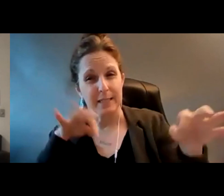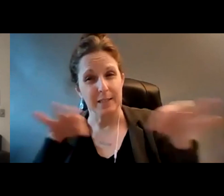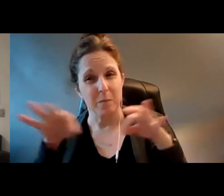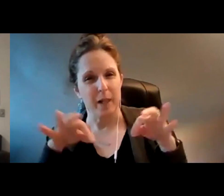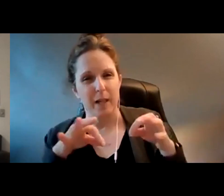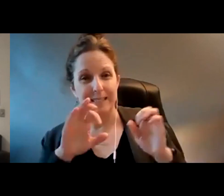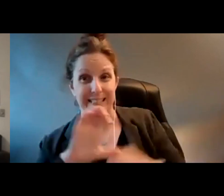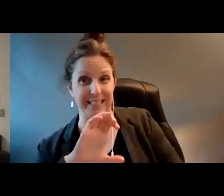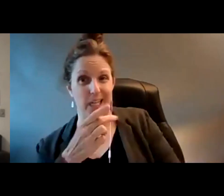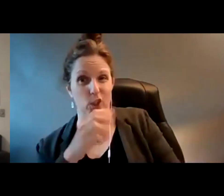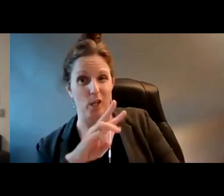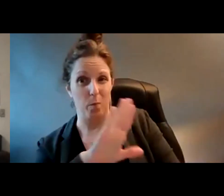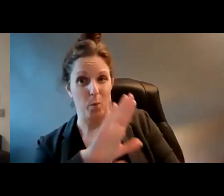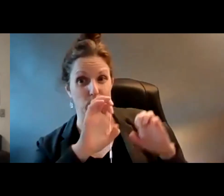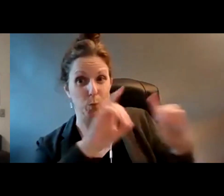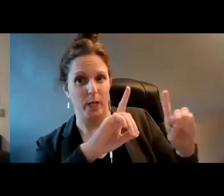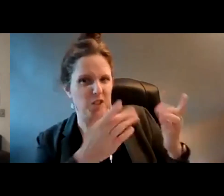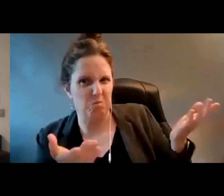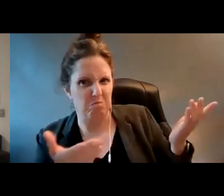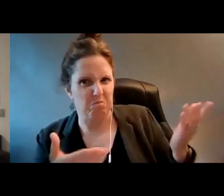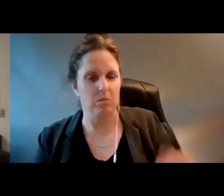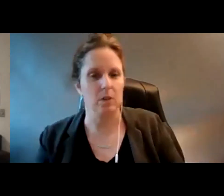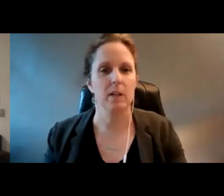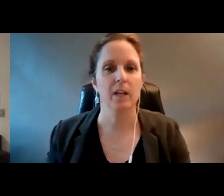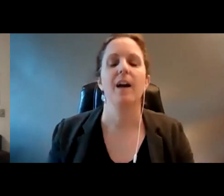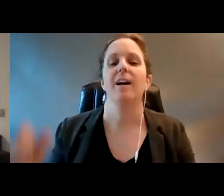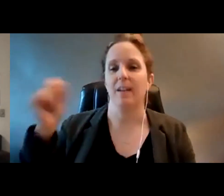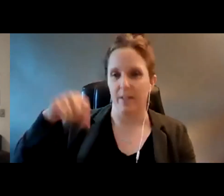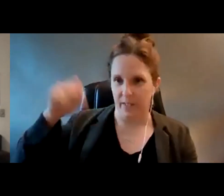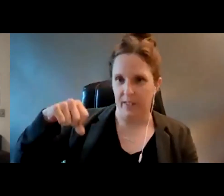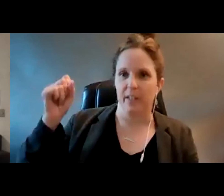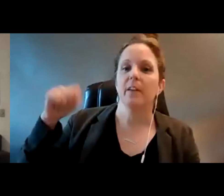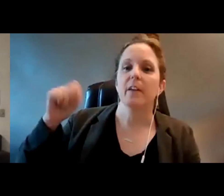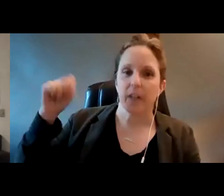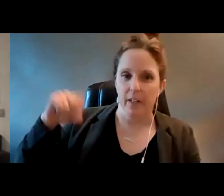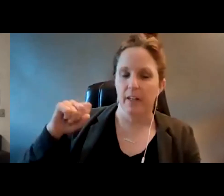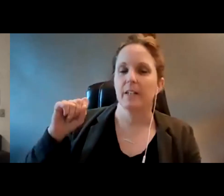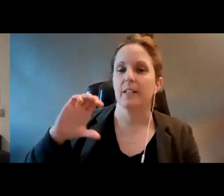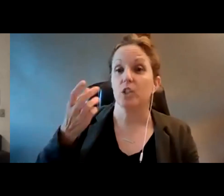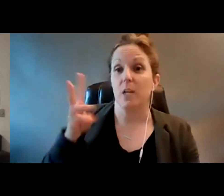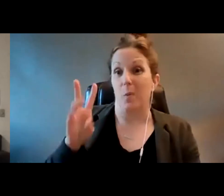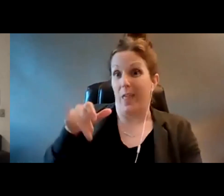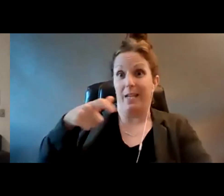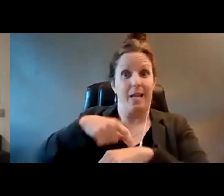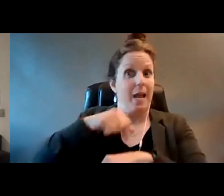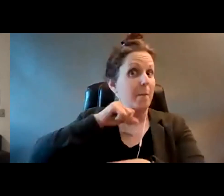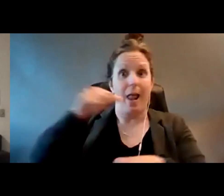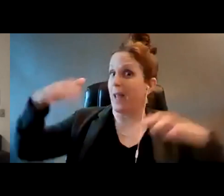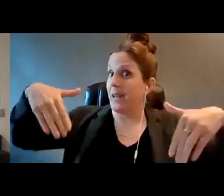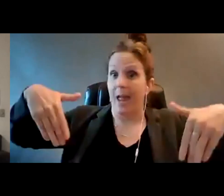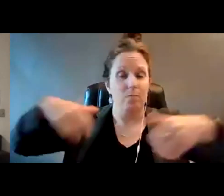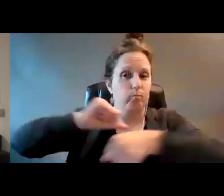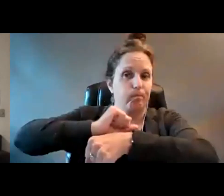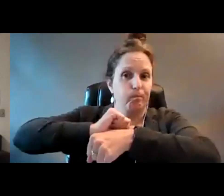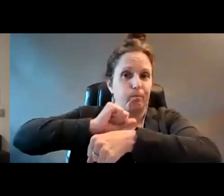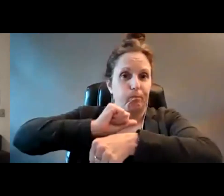And Ken Farbstein wanted to know if Dr. Evins could please describe the type of